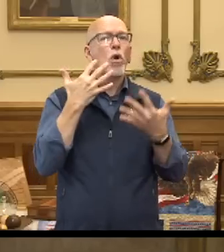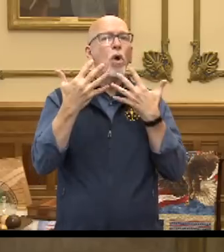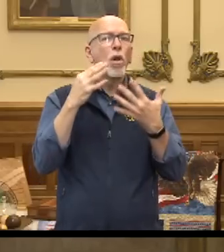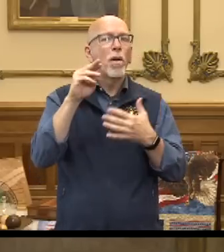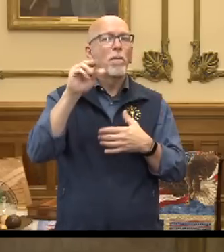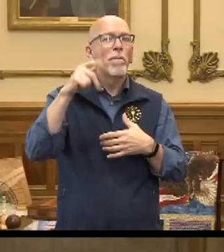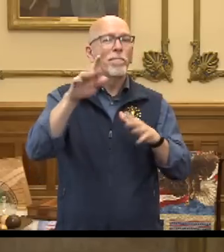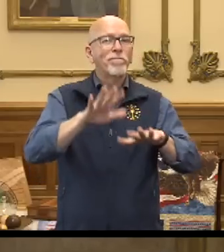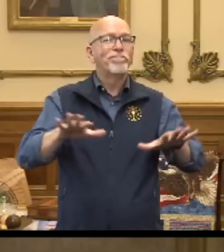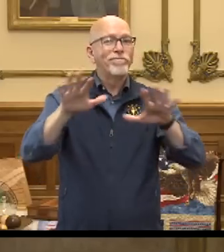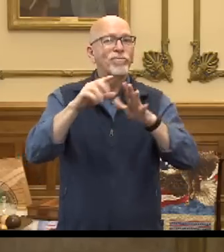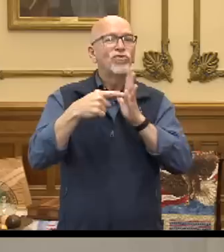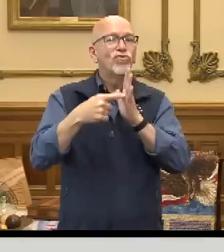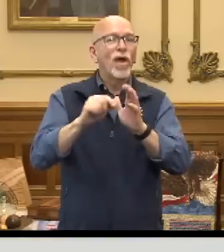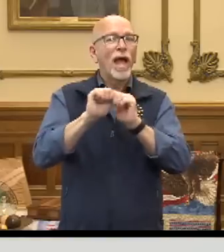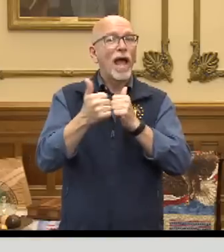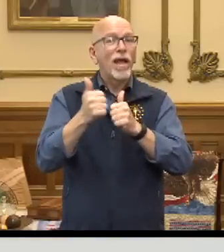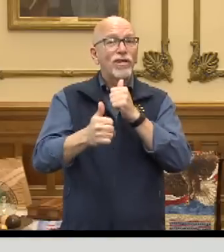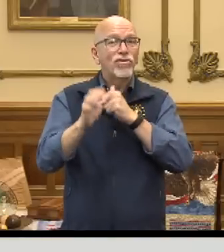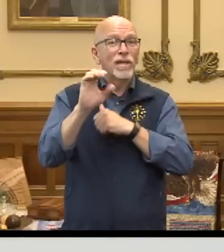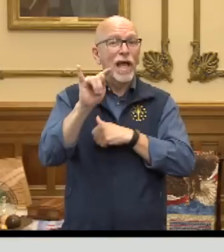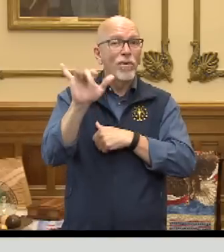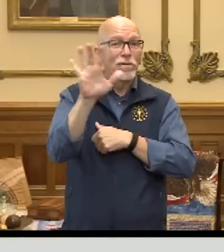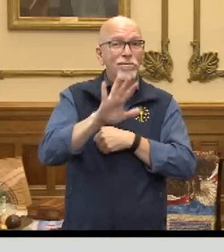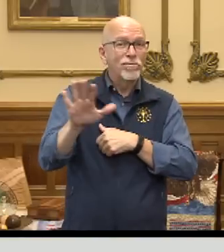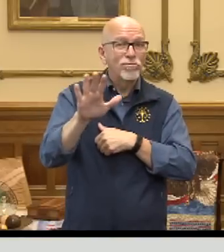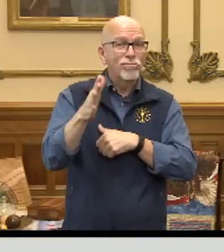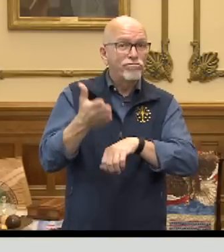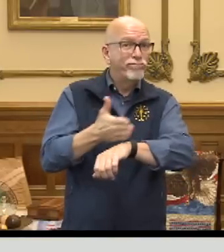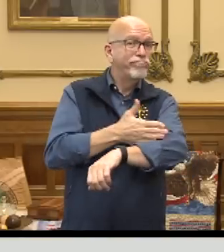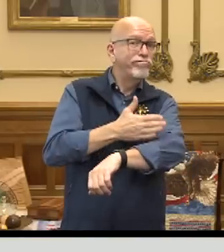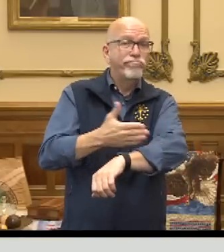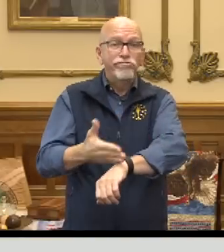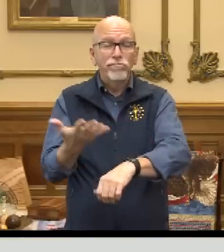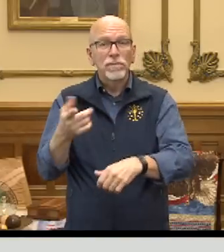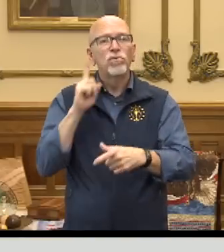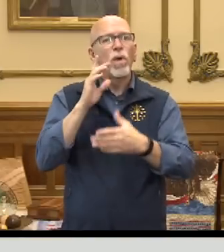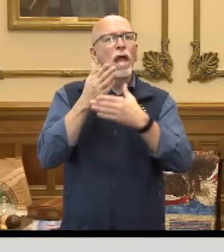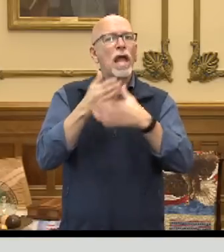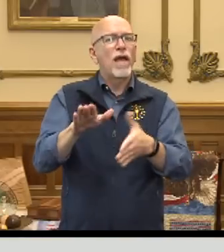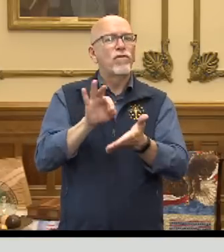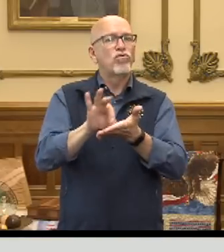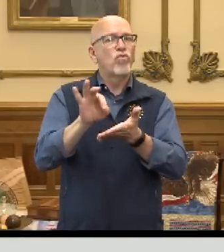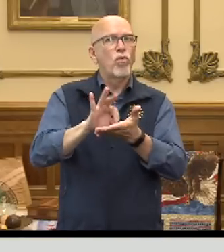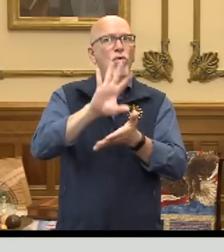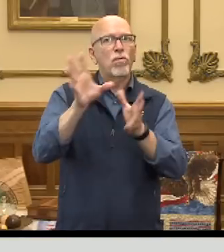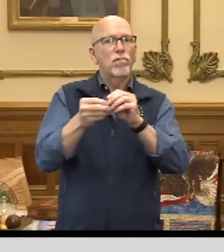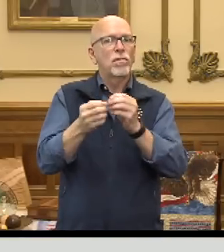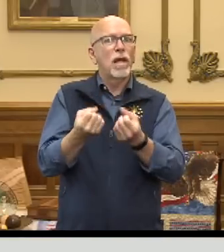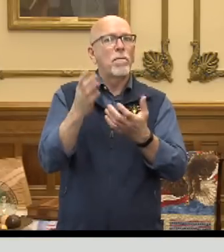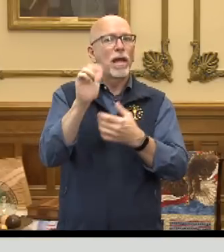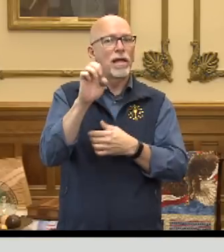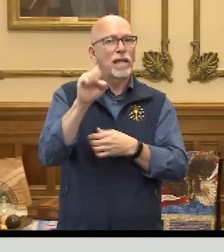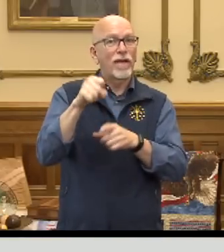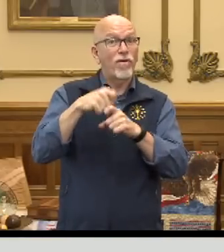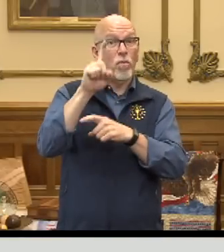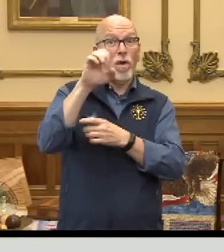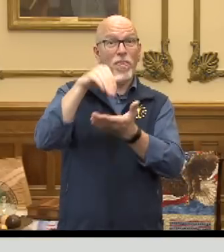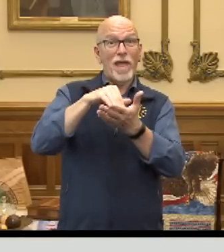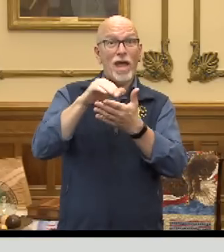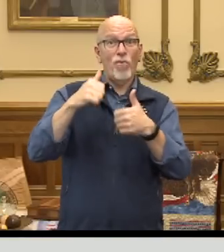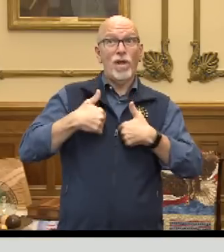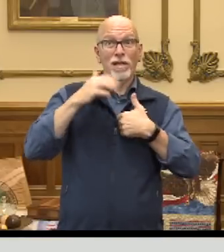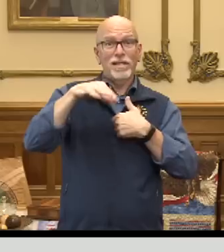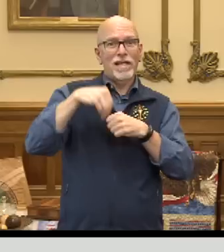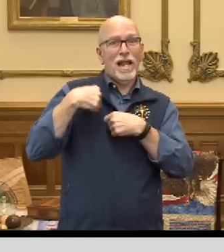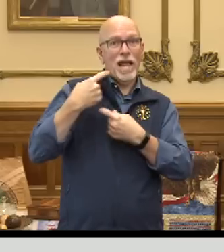that shows at a glance how counties are doing. These maps take the average score of the number of new cases per 100,000 residents in the